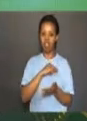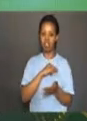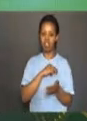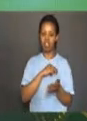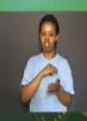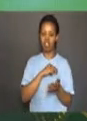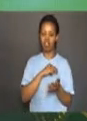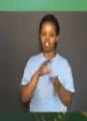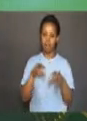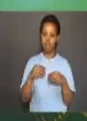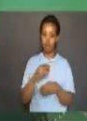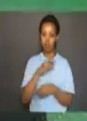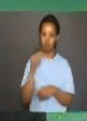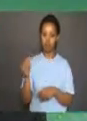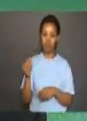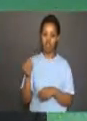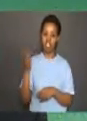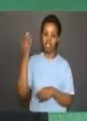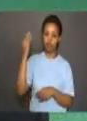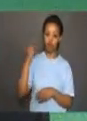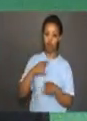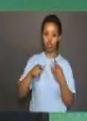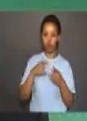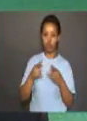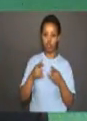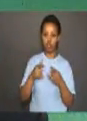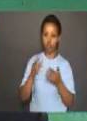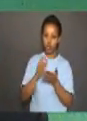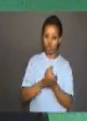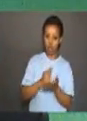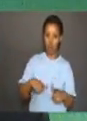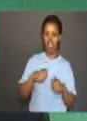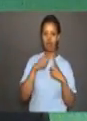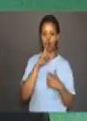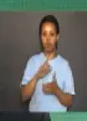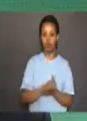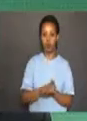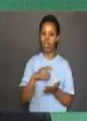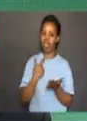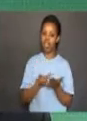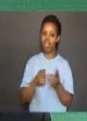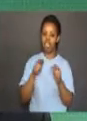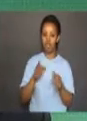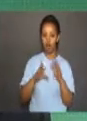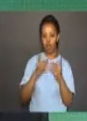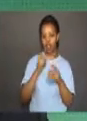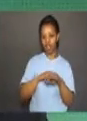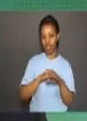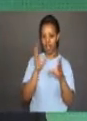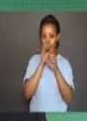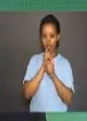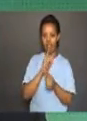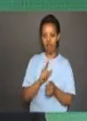their ancestors. This is the end of our lesson today, students.